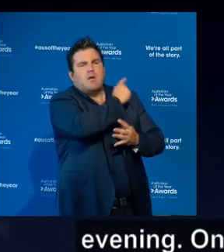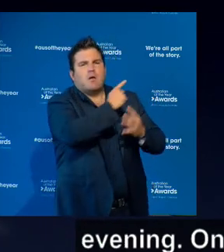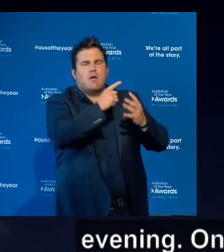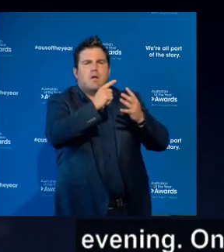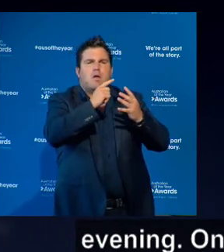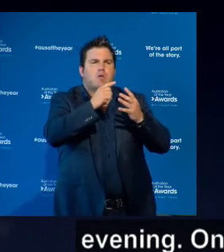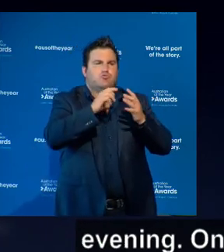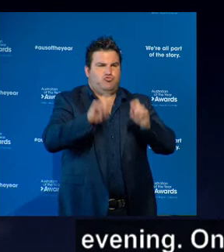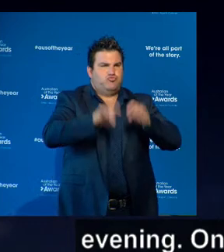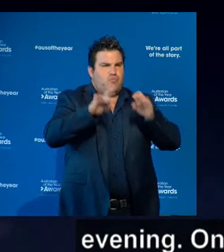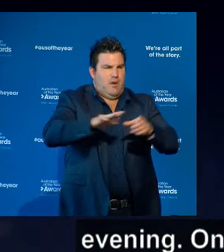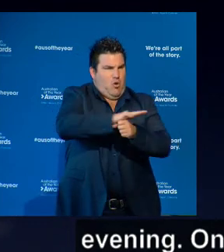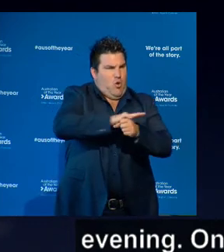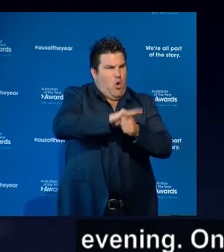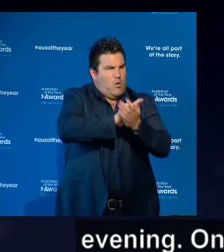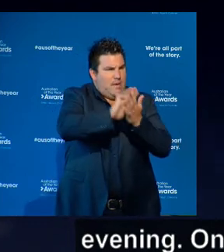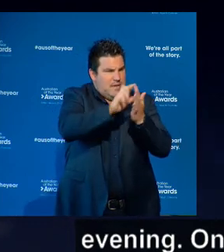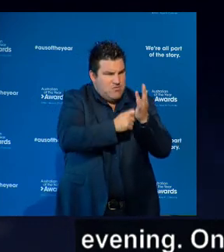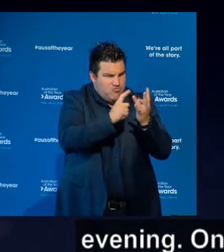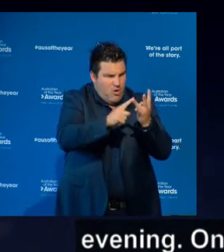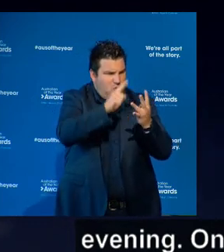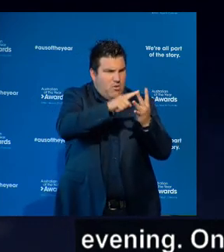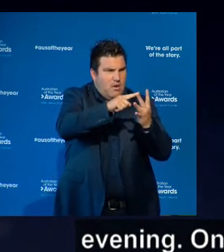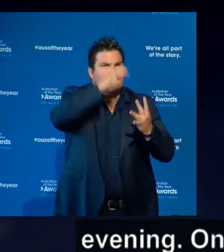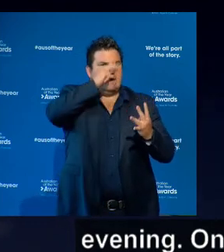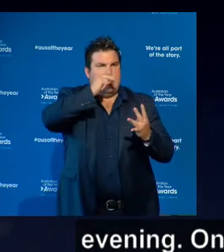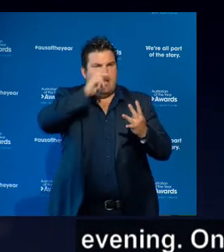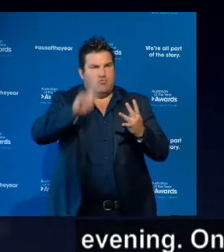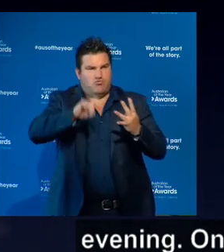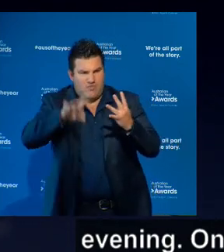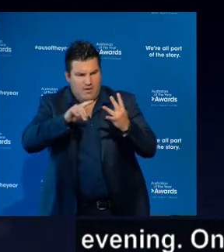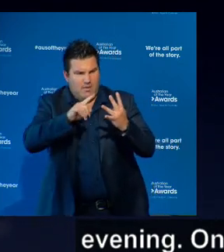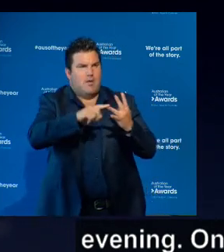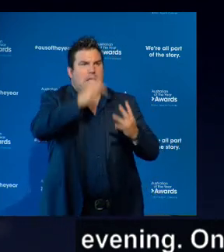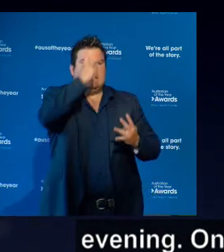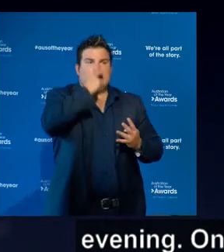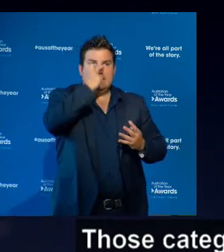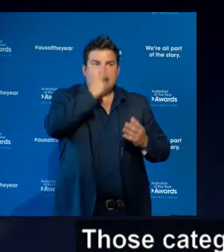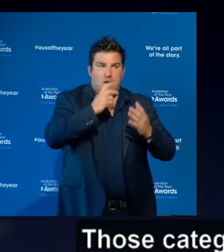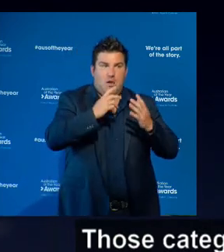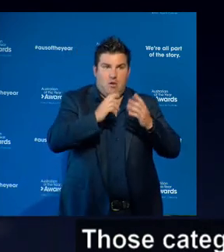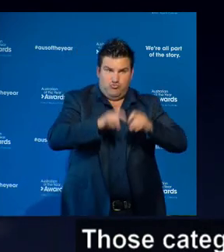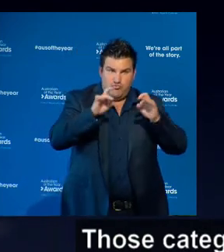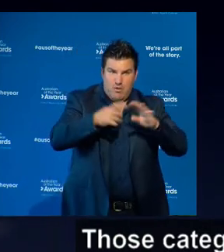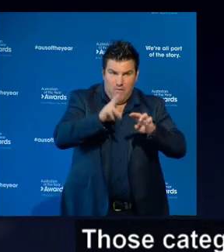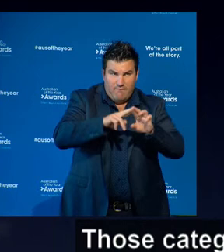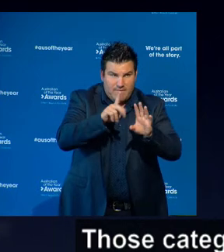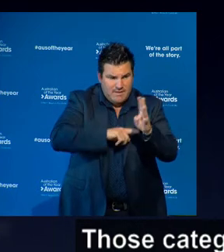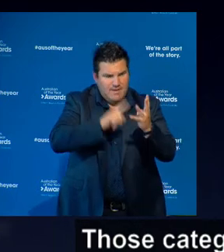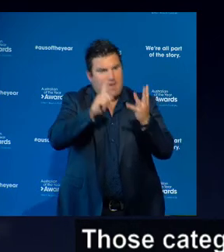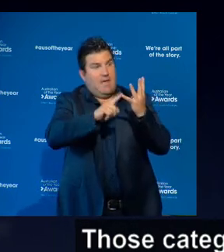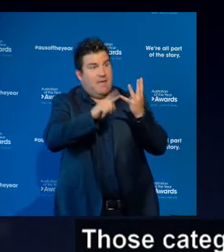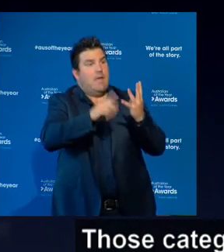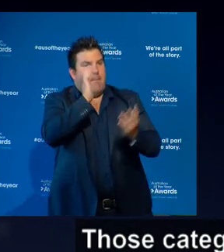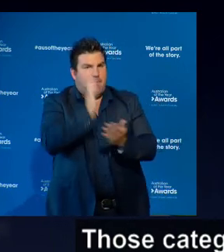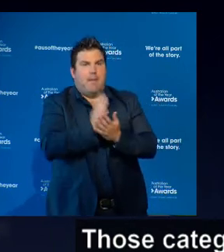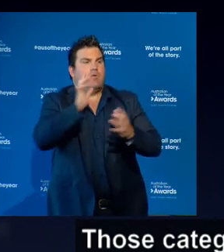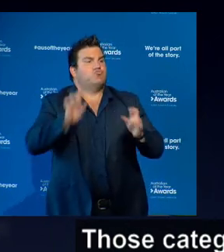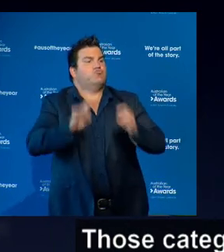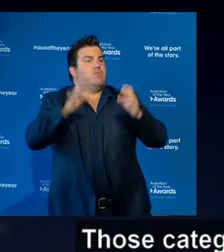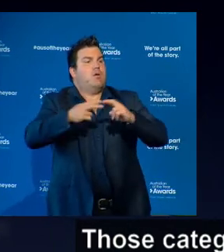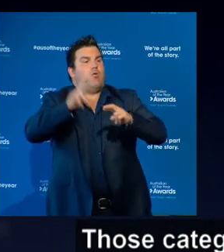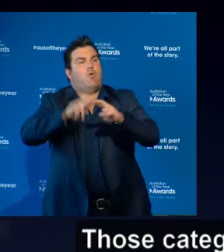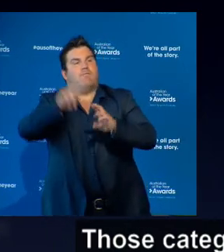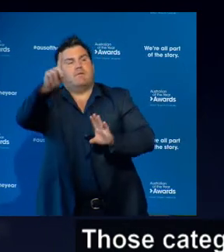Australian Local Hero, Young Australian of the Year, Senior Australian of the Year, and Australian of the